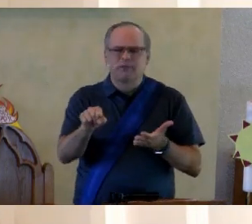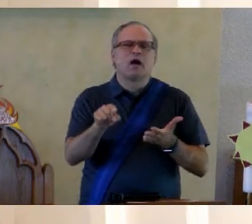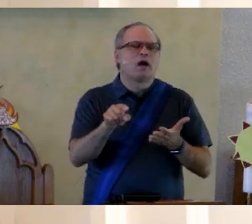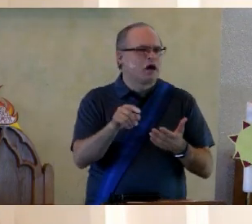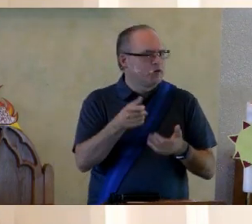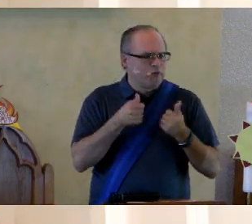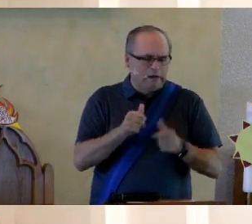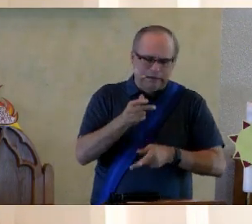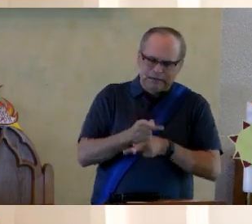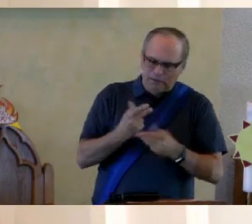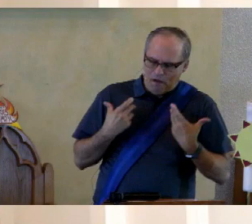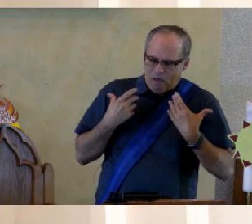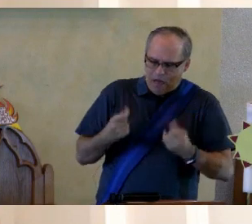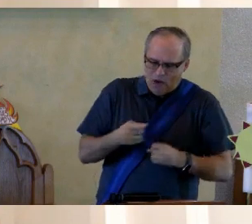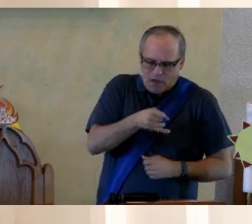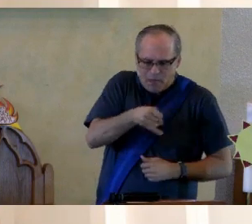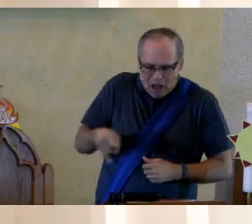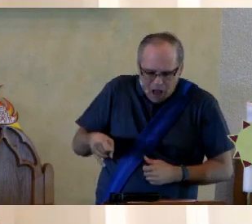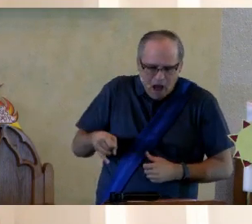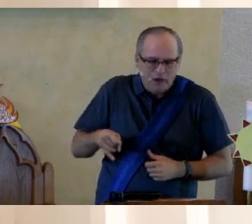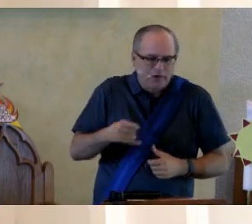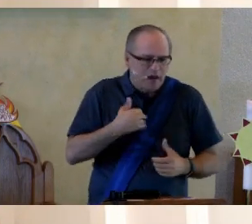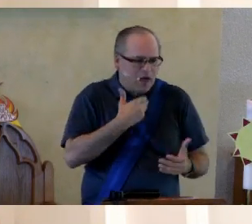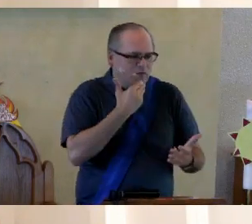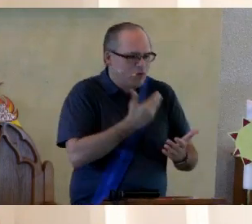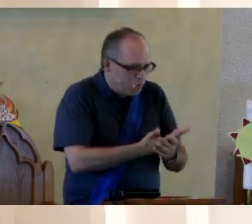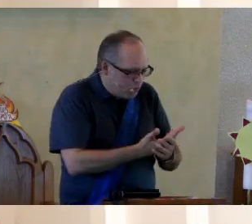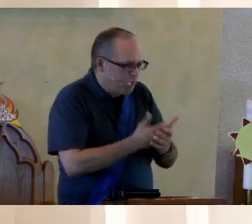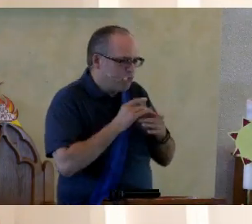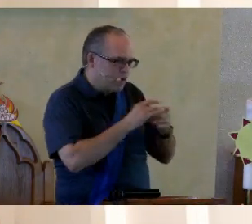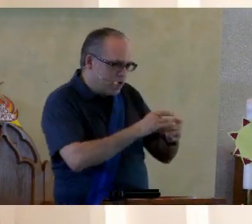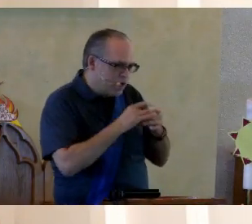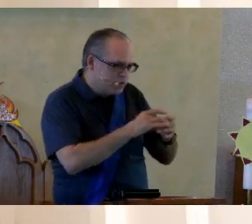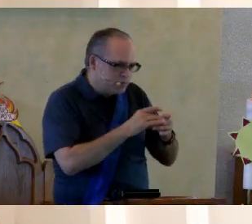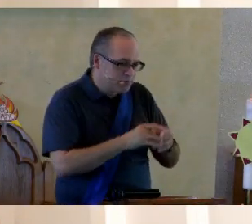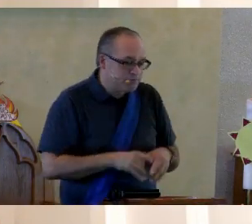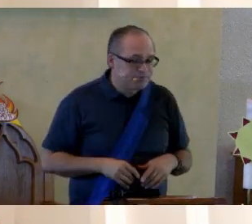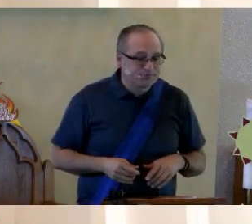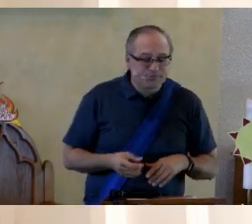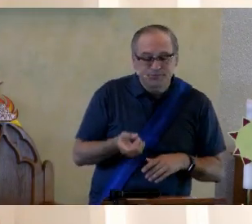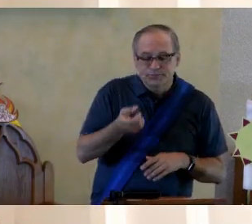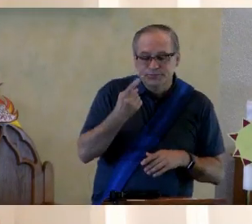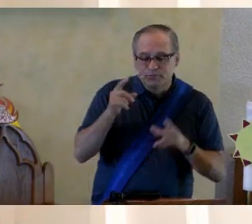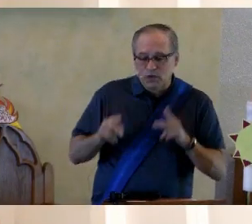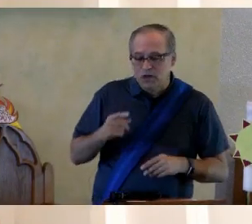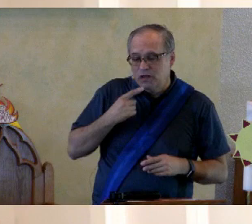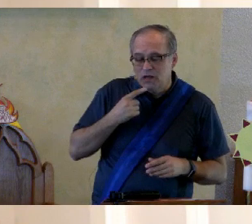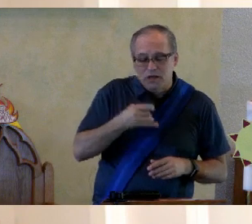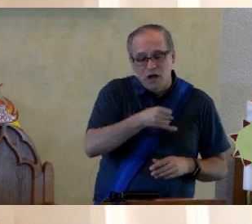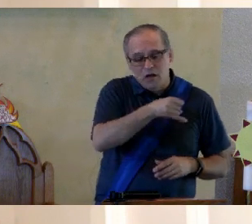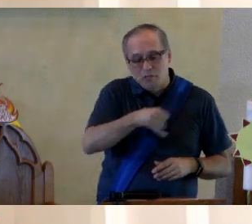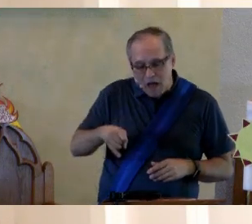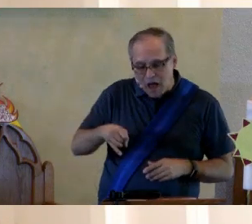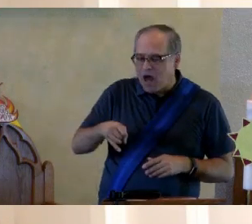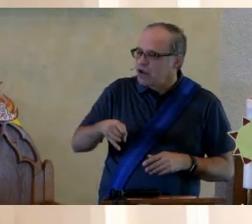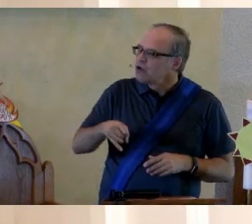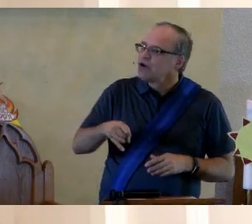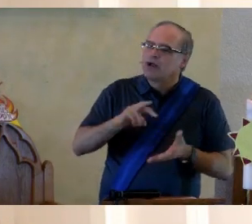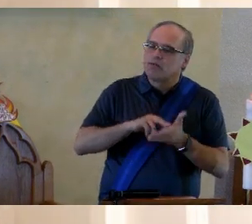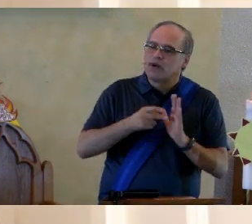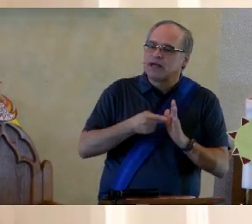boundaries and relationships. According to movement facilitator Prentice Hemphill, boundaries are the distance at which I can love